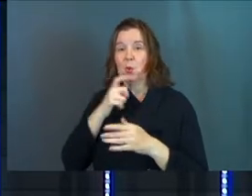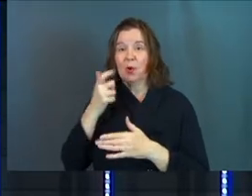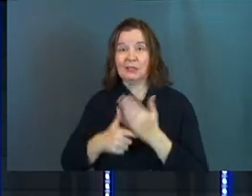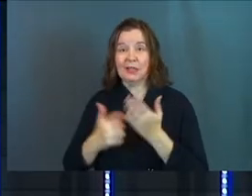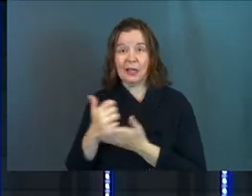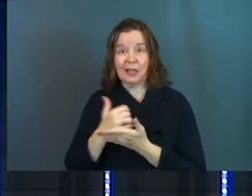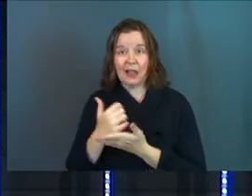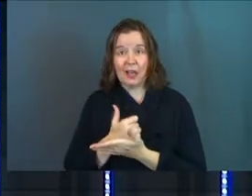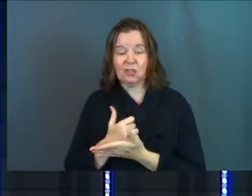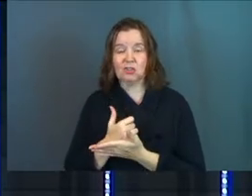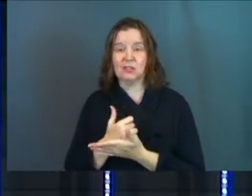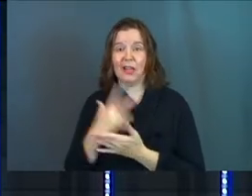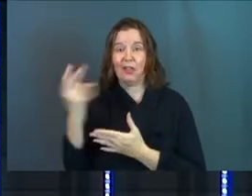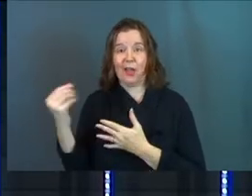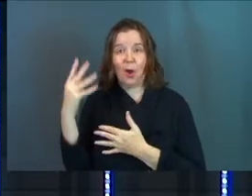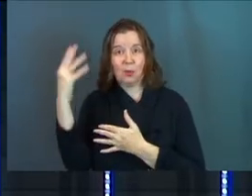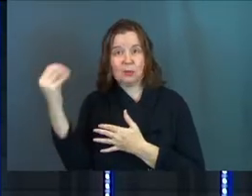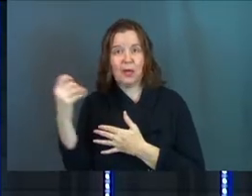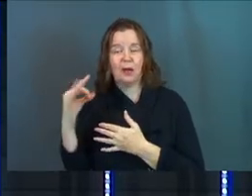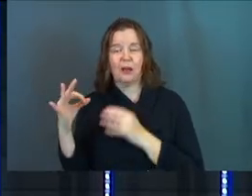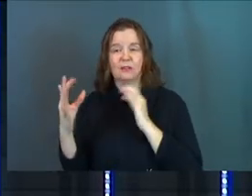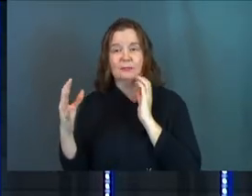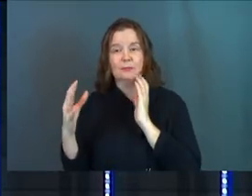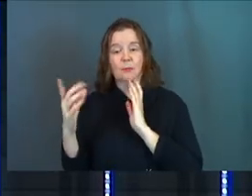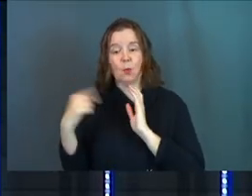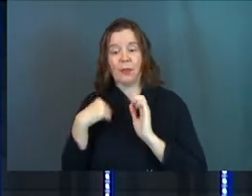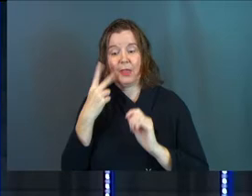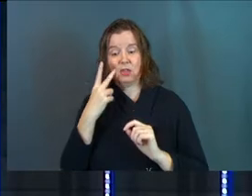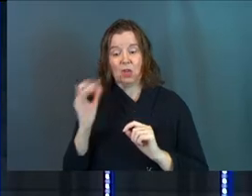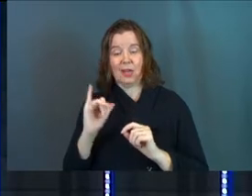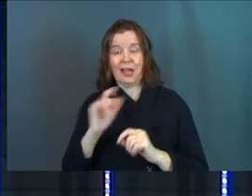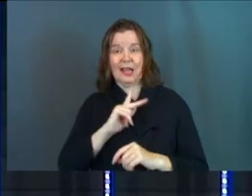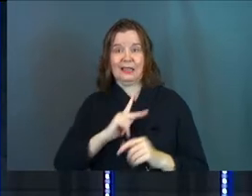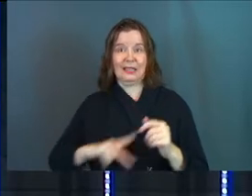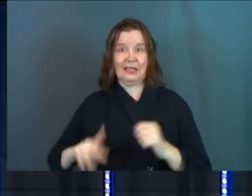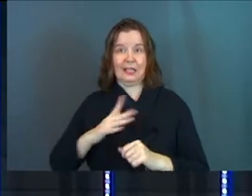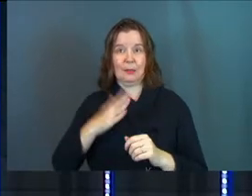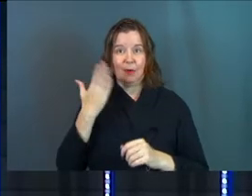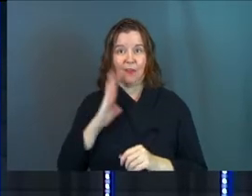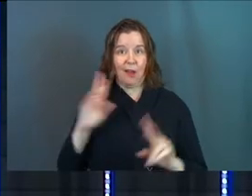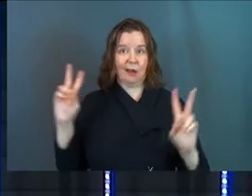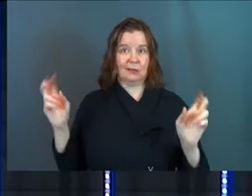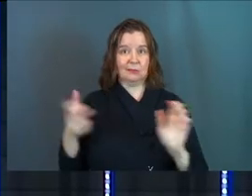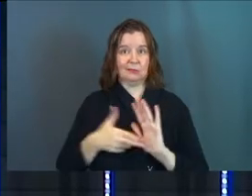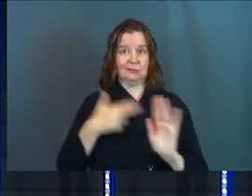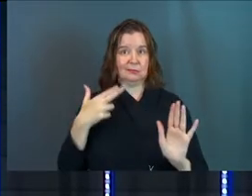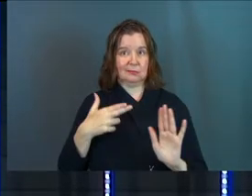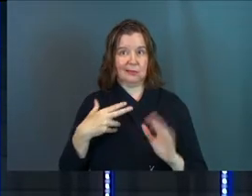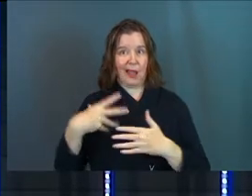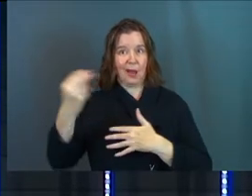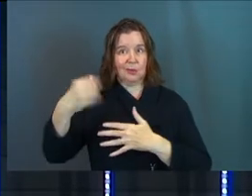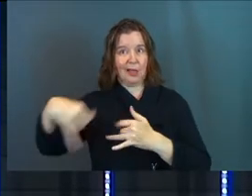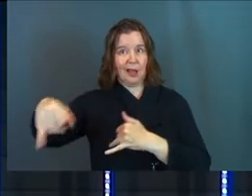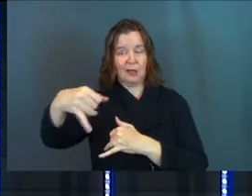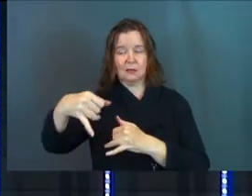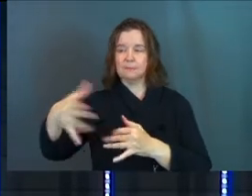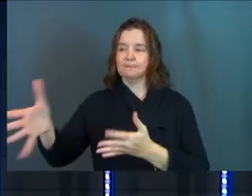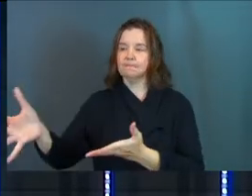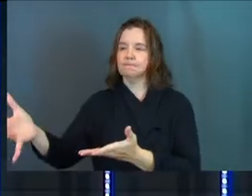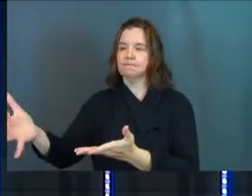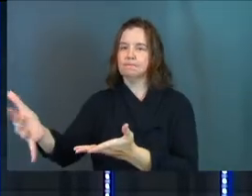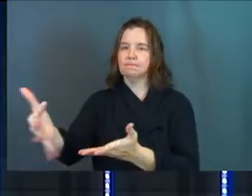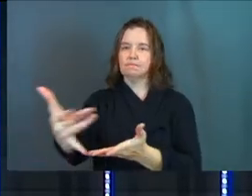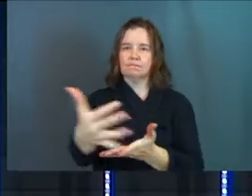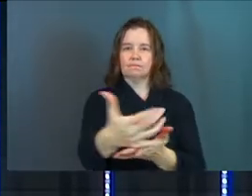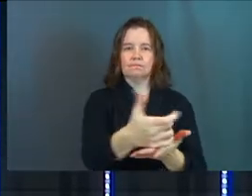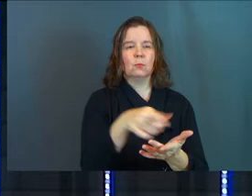tax collectors, and they're outside of what they saw as the kingdom of God at that time. And he takes all those people and says, you're